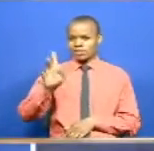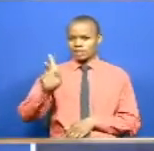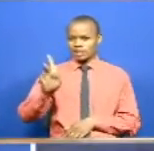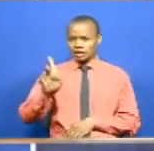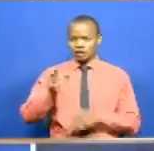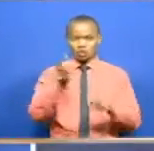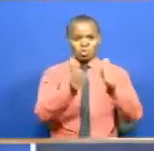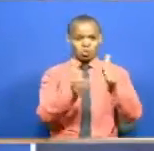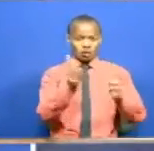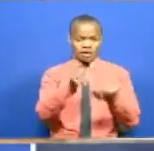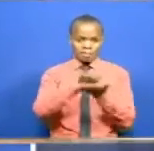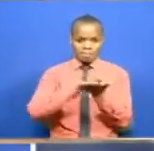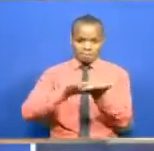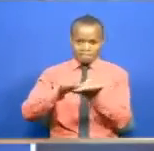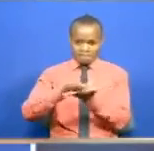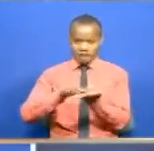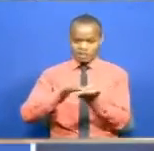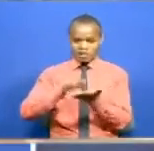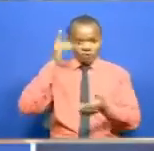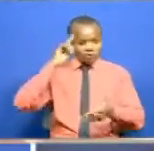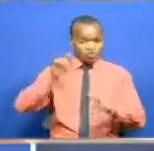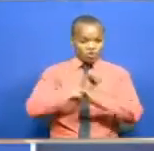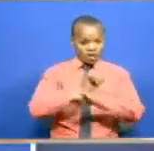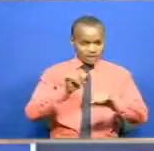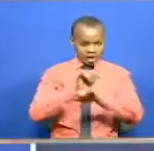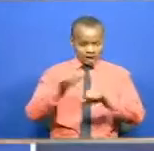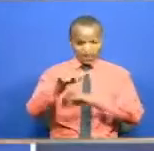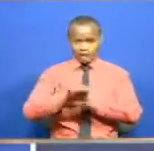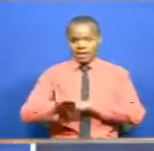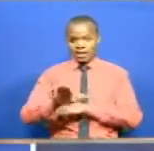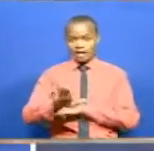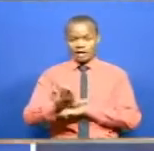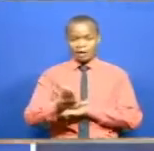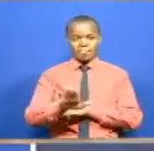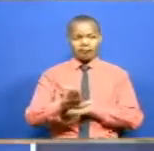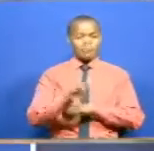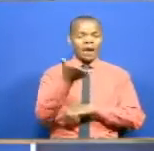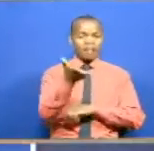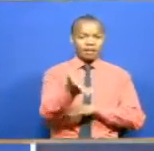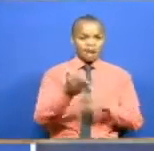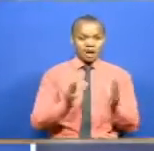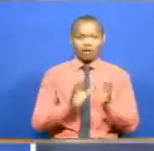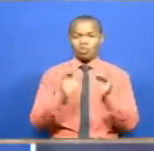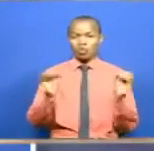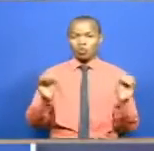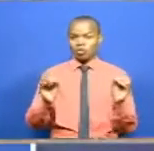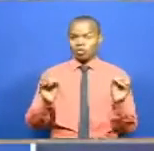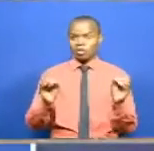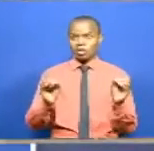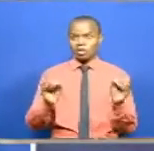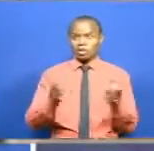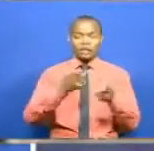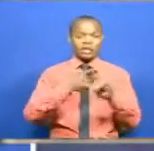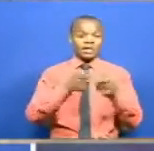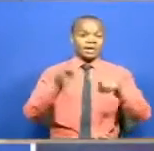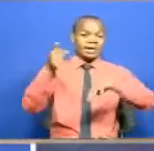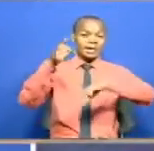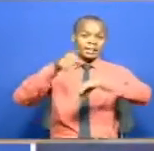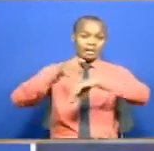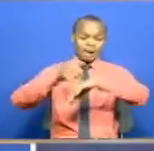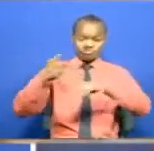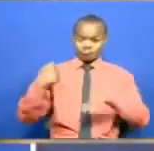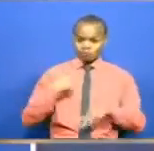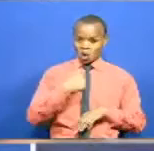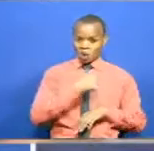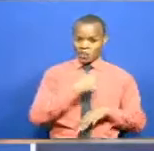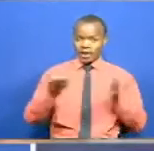a basic item for cleaning surfaces, has not been available. So we assume that even as we stand here,